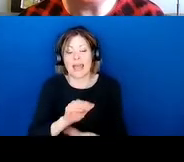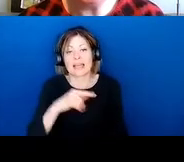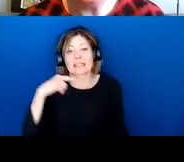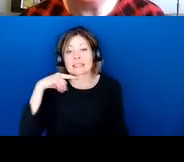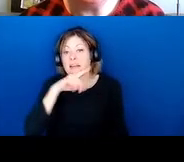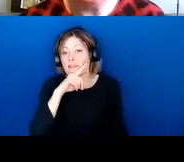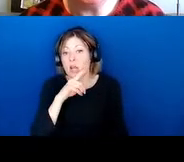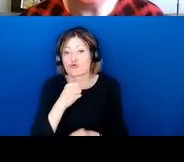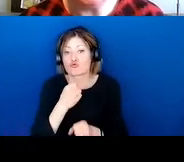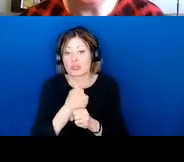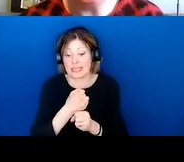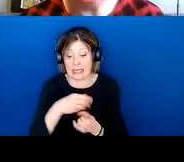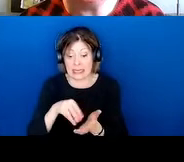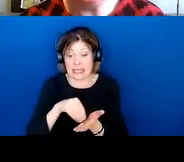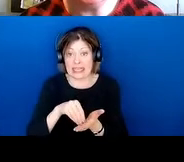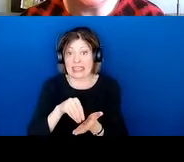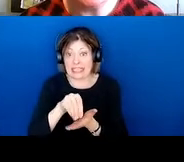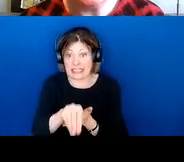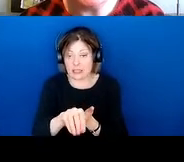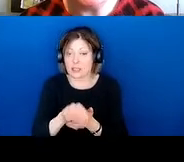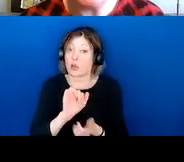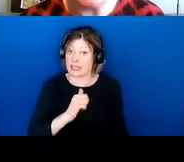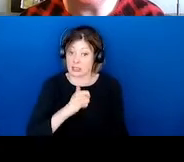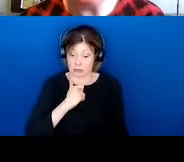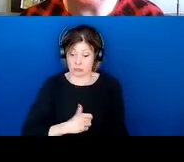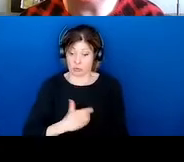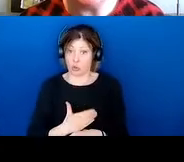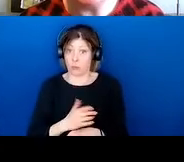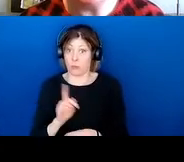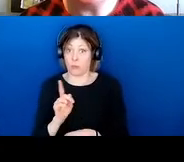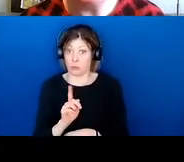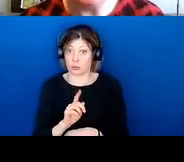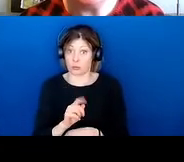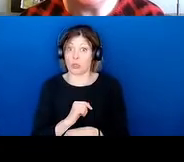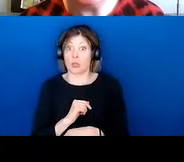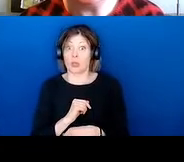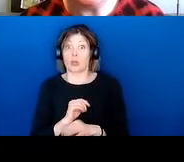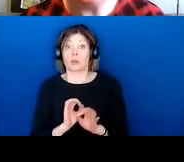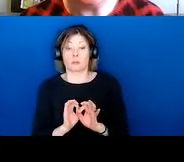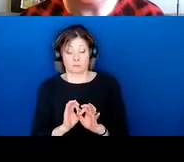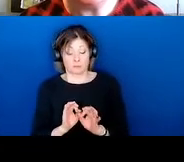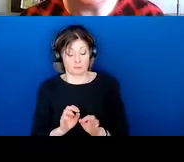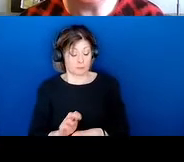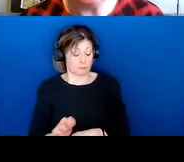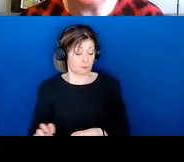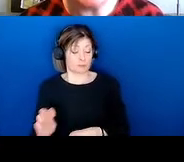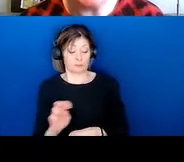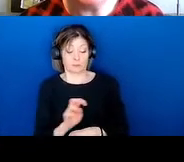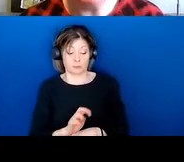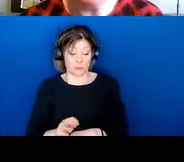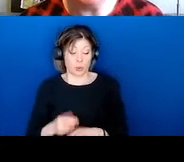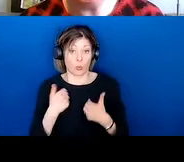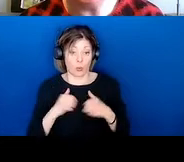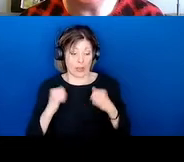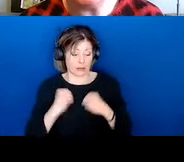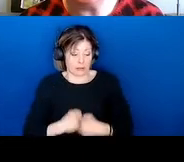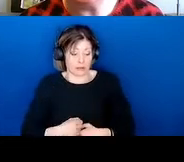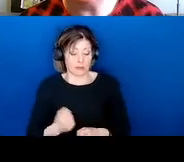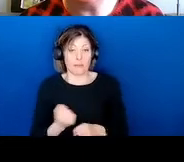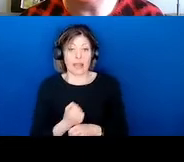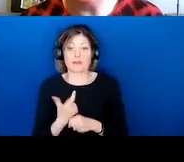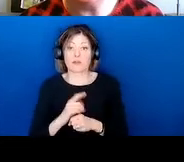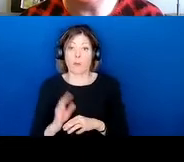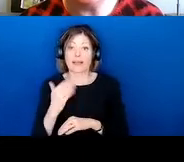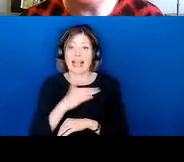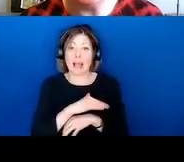in the grounds, silent, wear a camel skin robe, and never cut his hair, beard, or